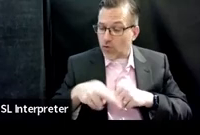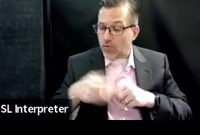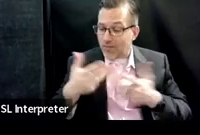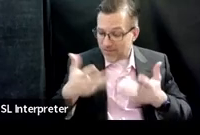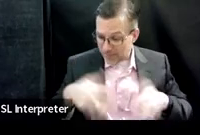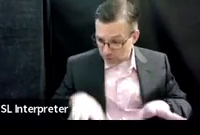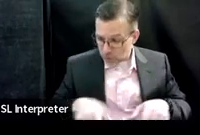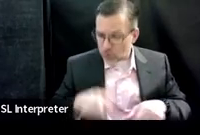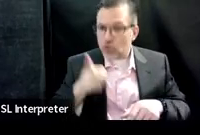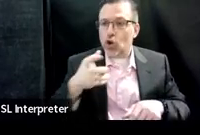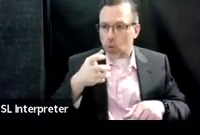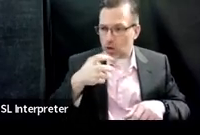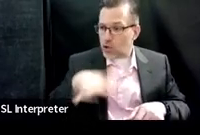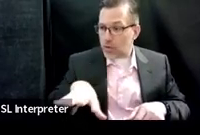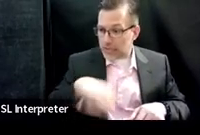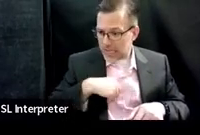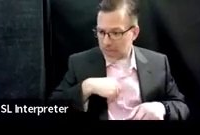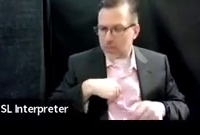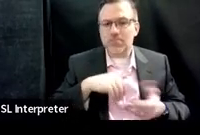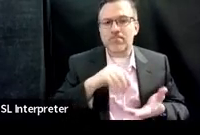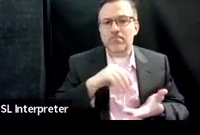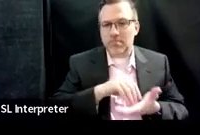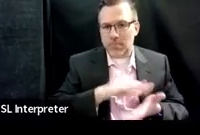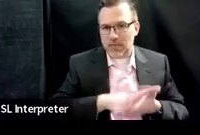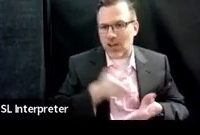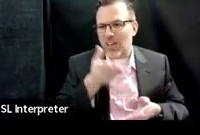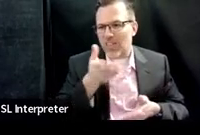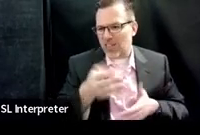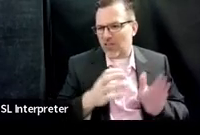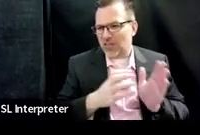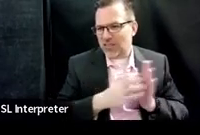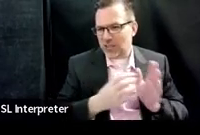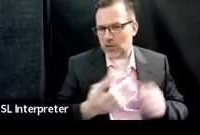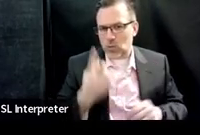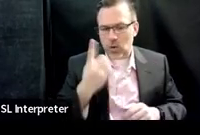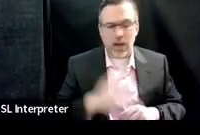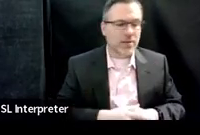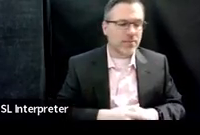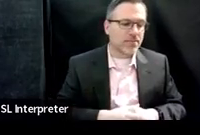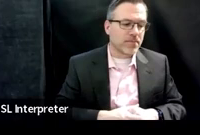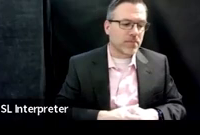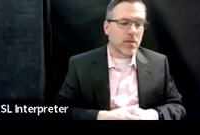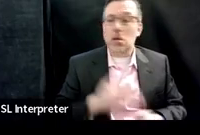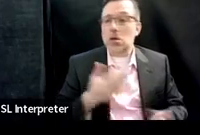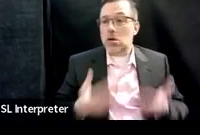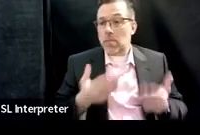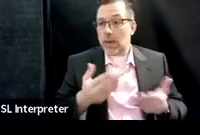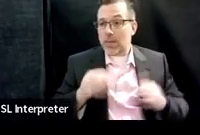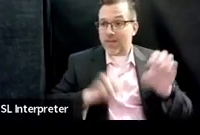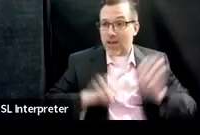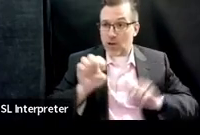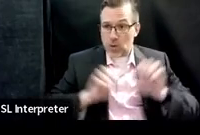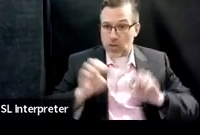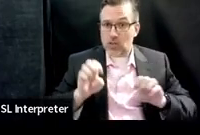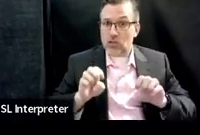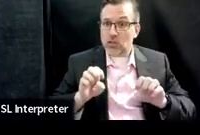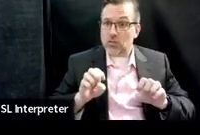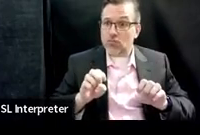evaluations that will be completed. Or maybe you've come together and evaluations have been completed. So you're going